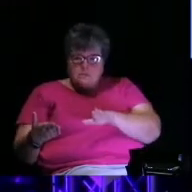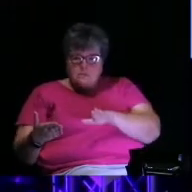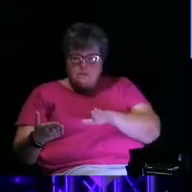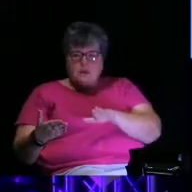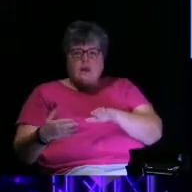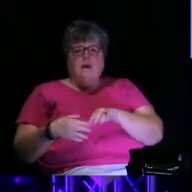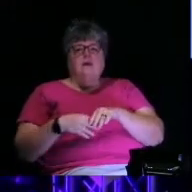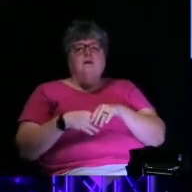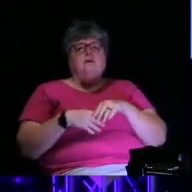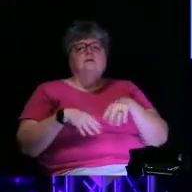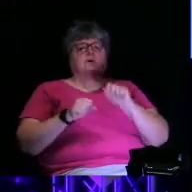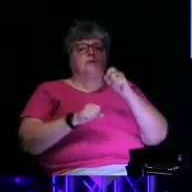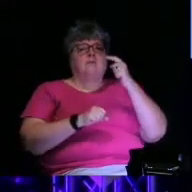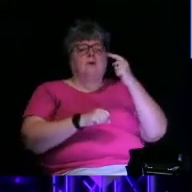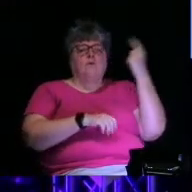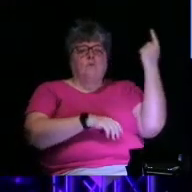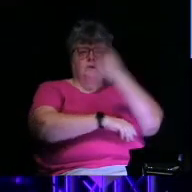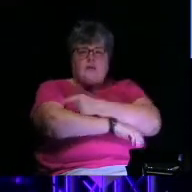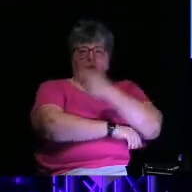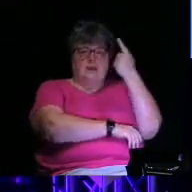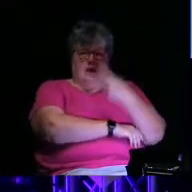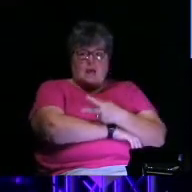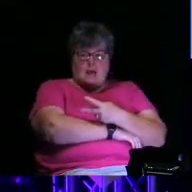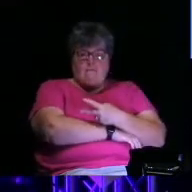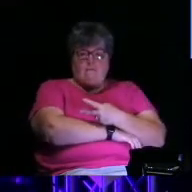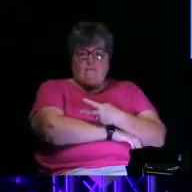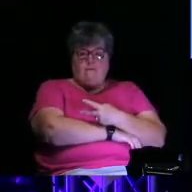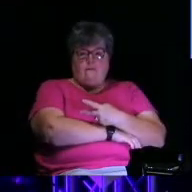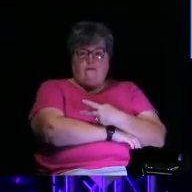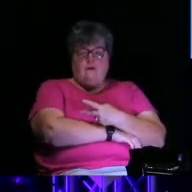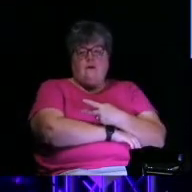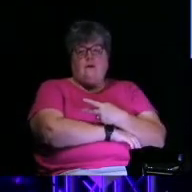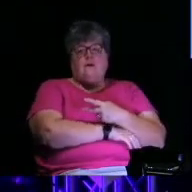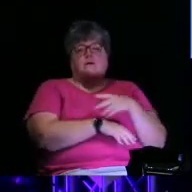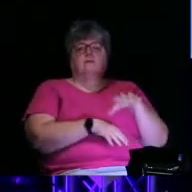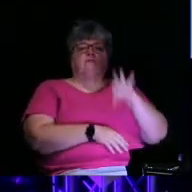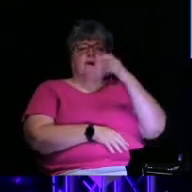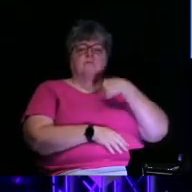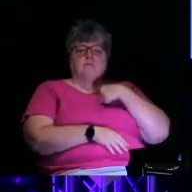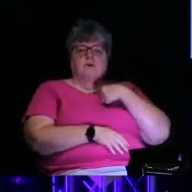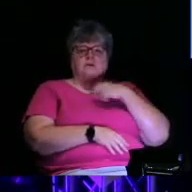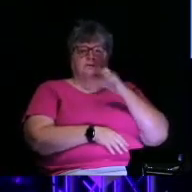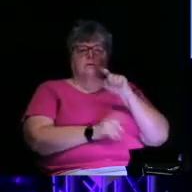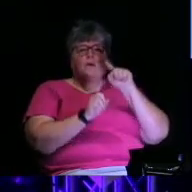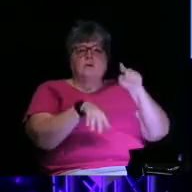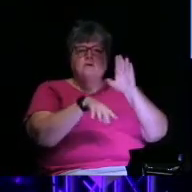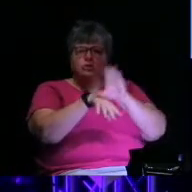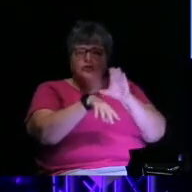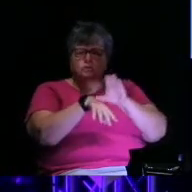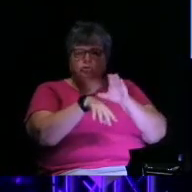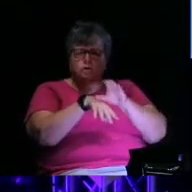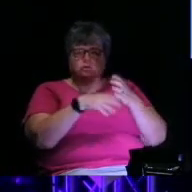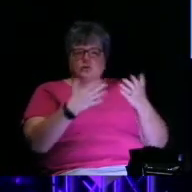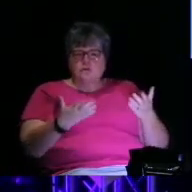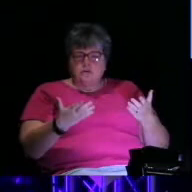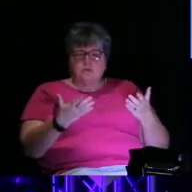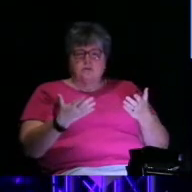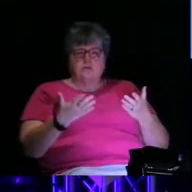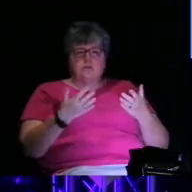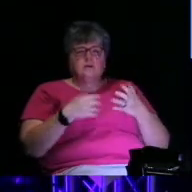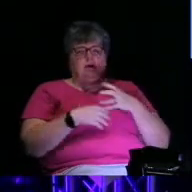got in touch with the preacher. The preacher said, yeah, he told me he was staying with so-and-so. And so he walked down to that lady's trailer and said, do you know where this